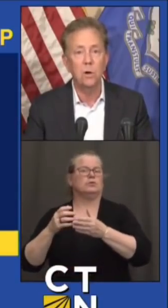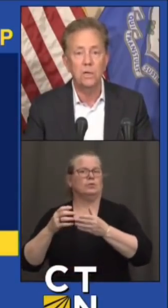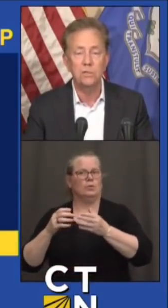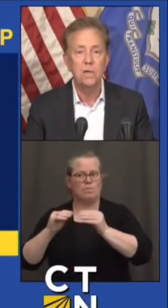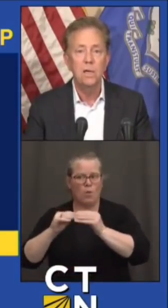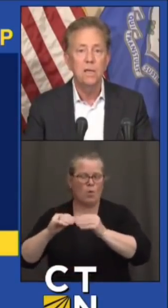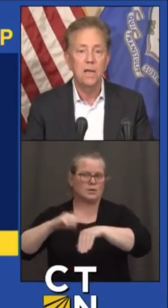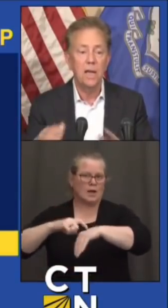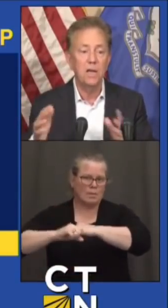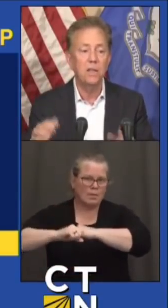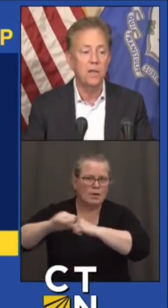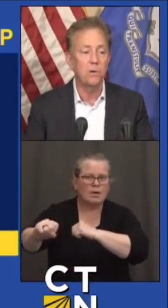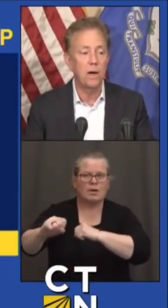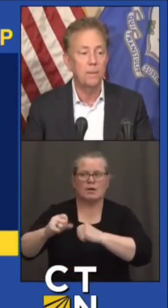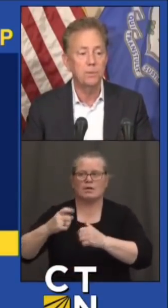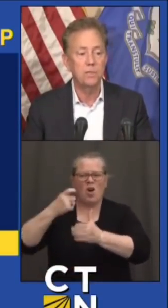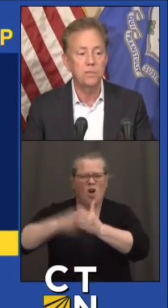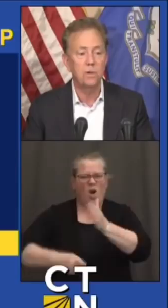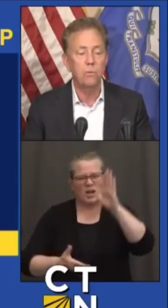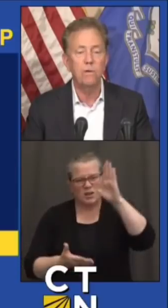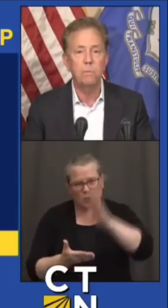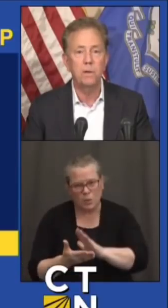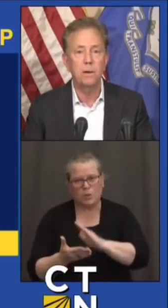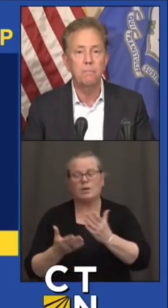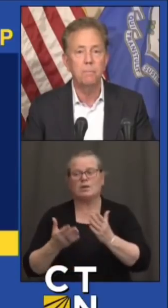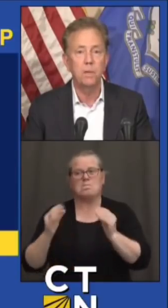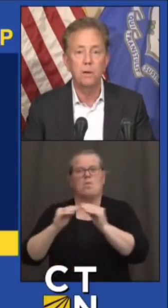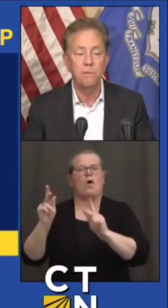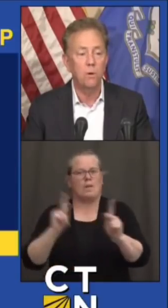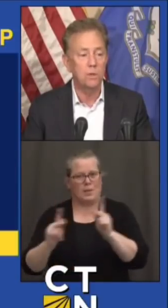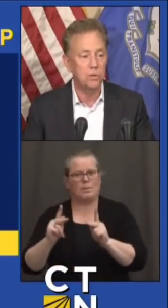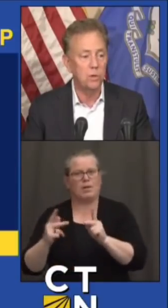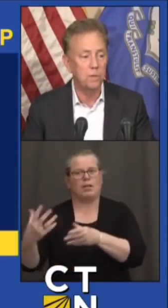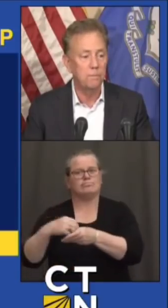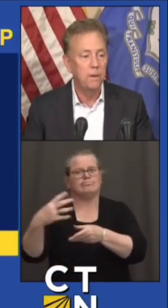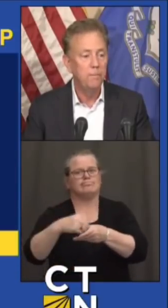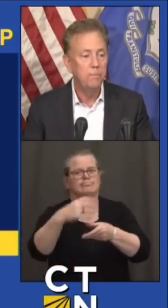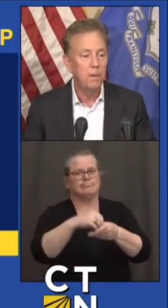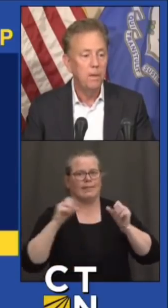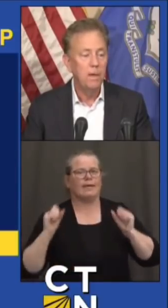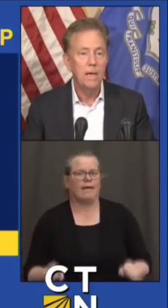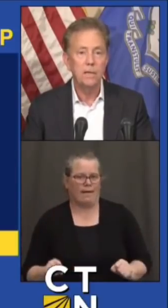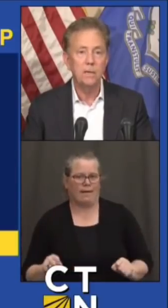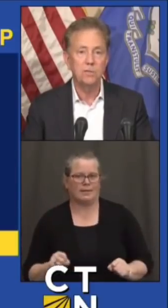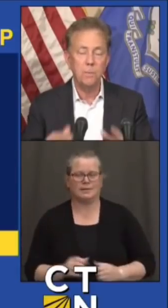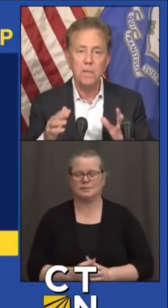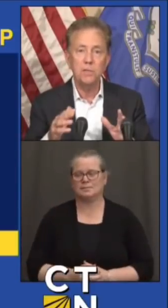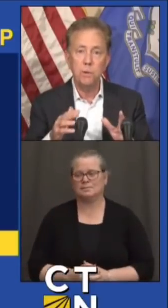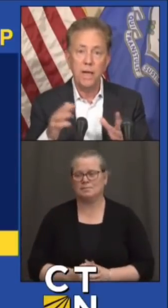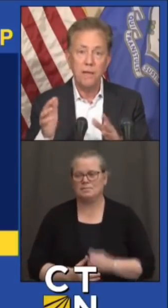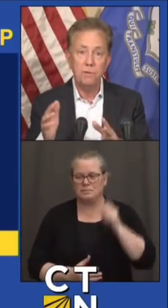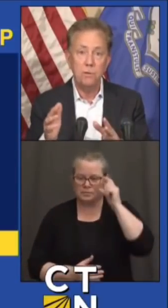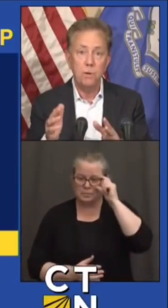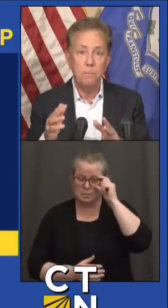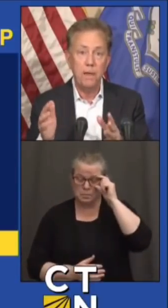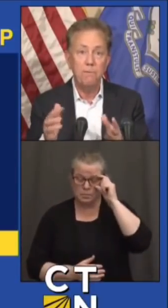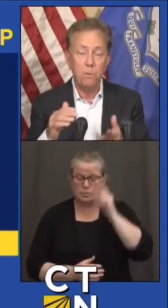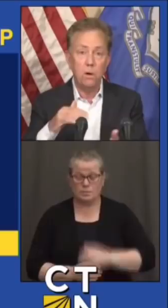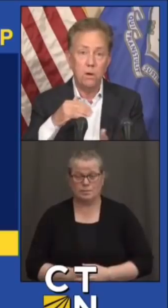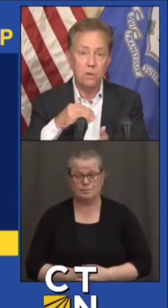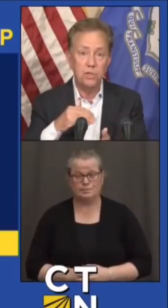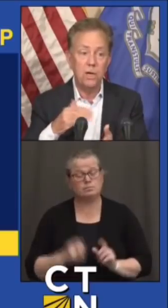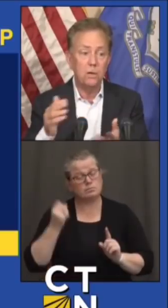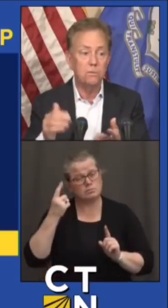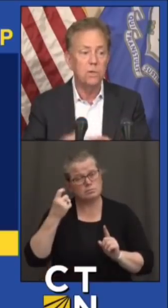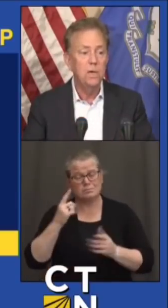less cost than any of the other options we've been focused on. And some of this we have to pay